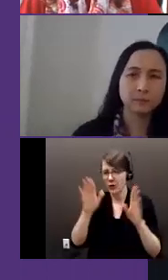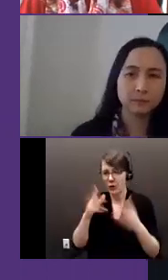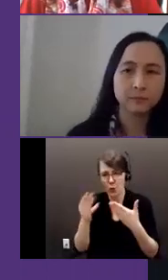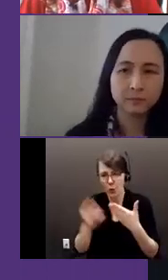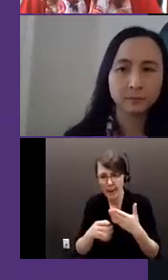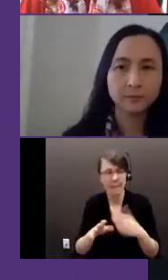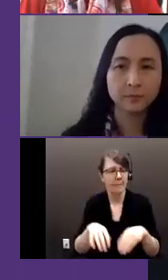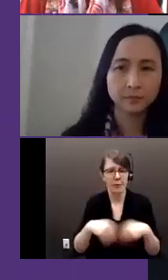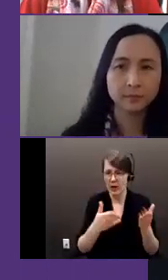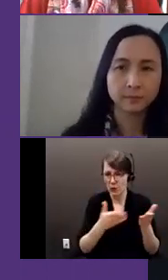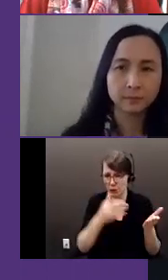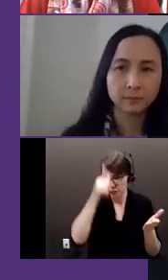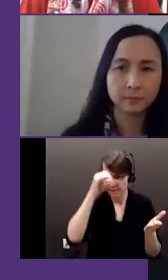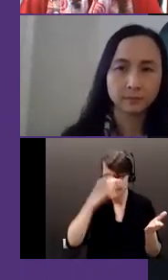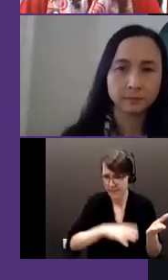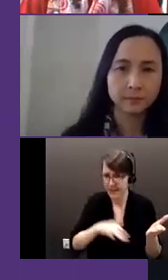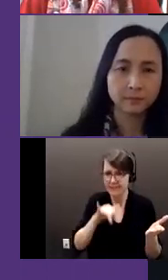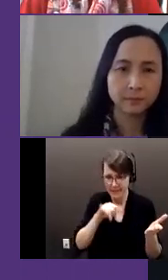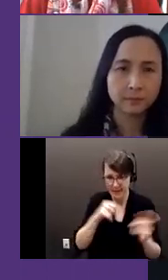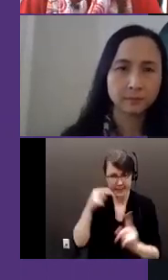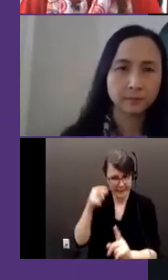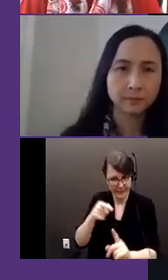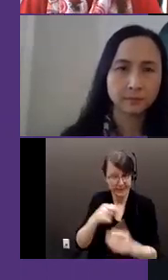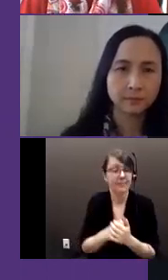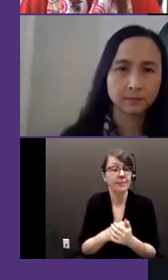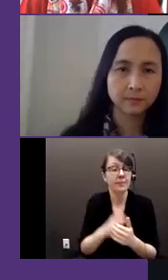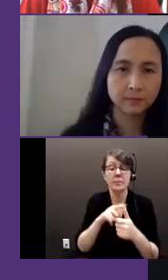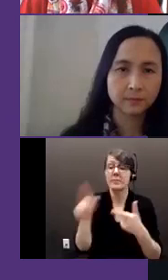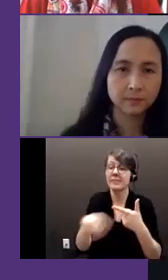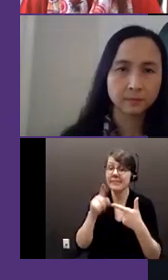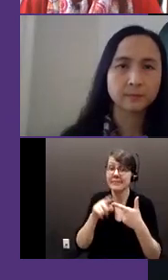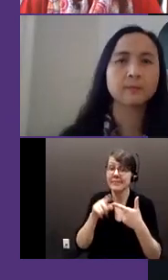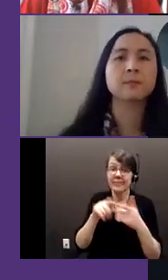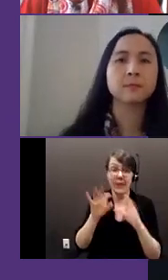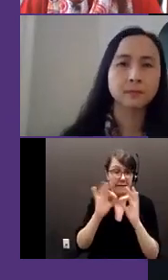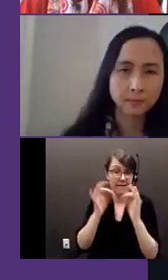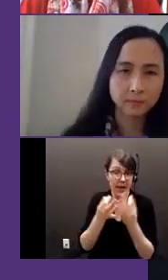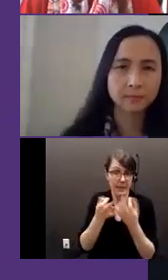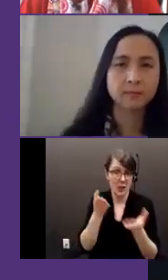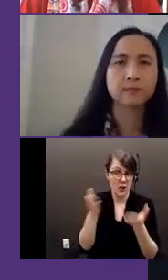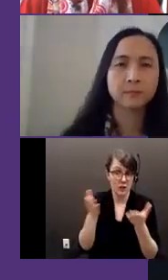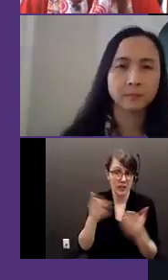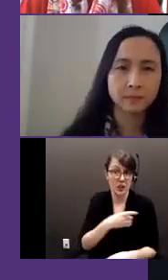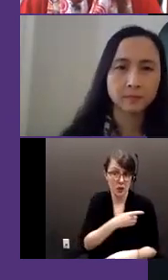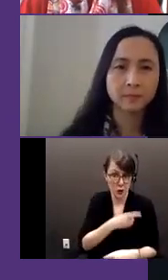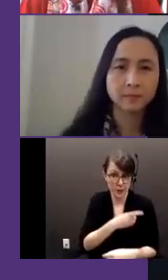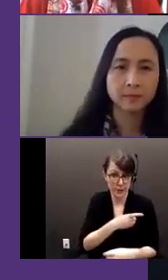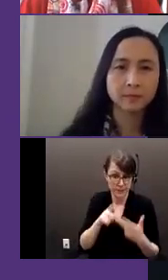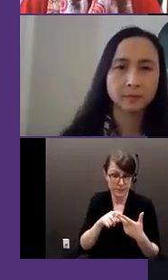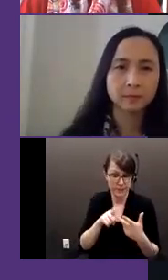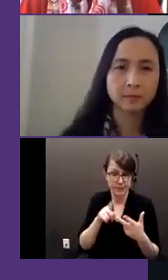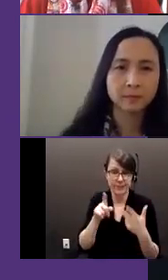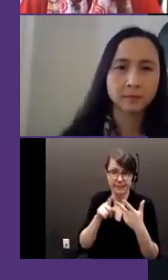fact work with men as well. Family Services Durham and Catholic Family